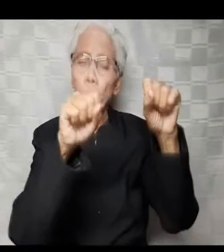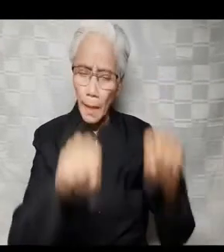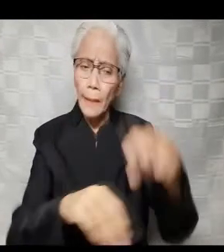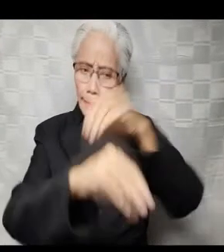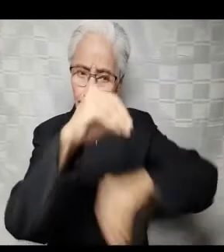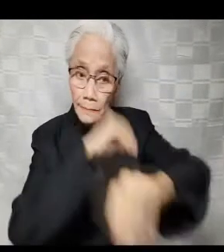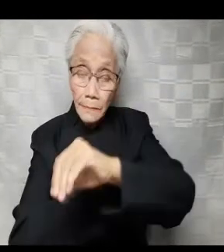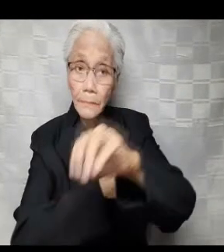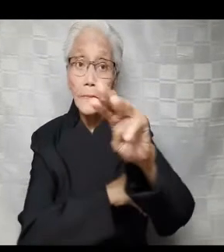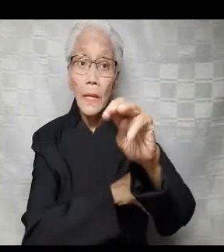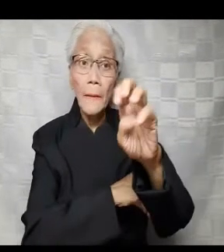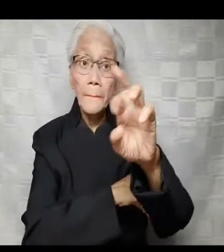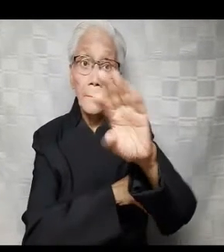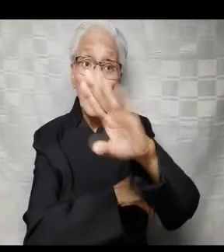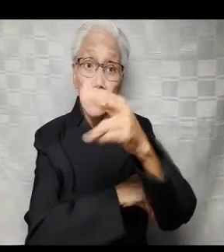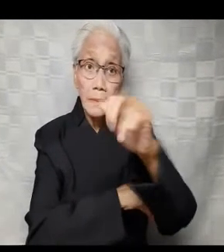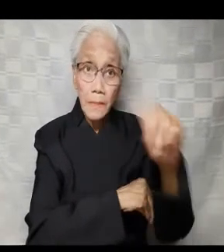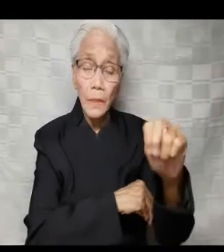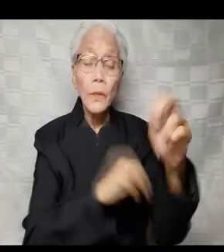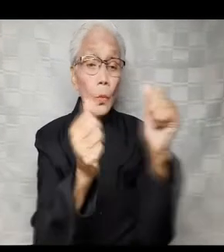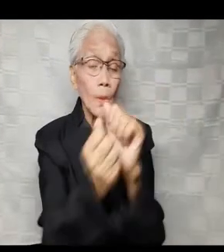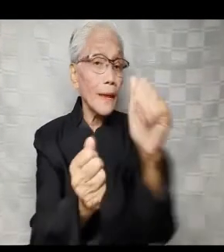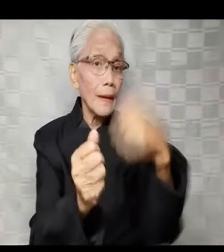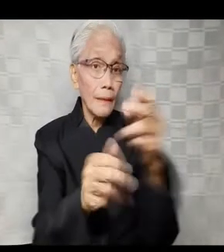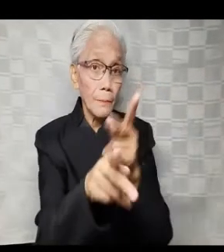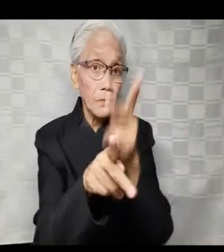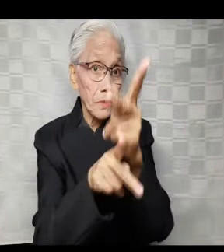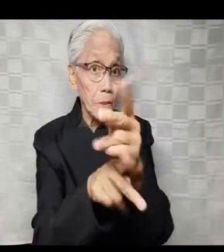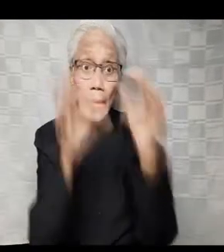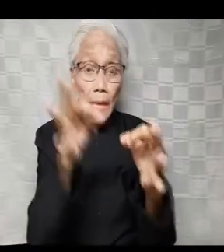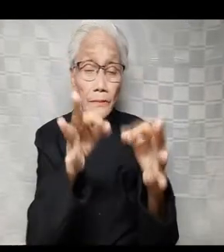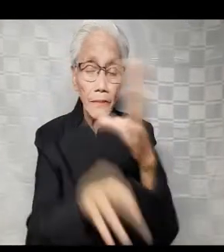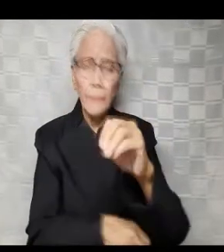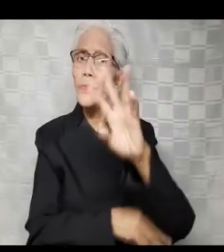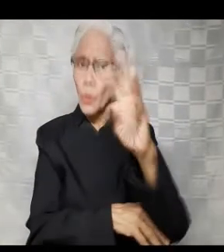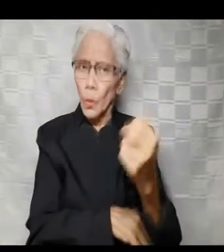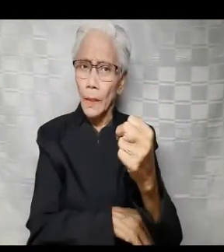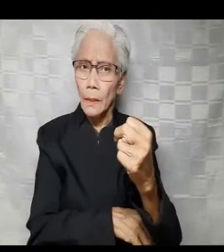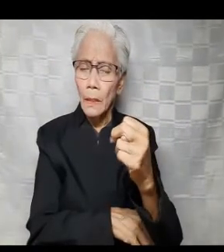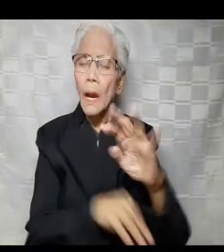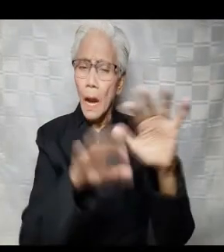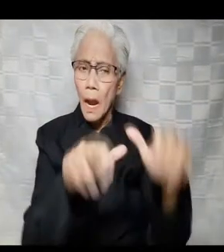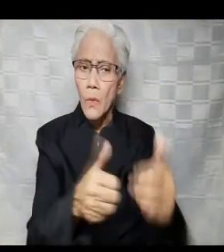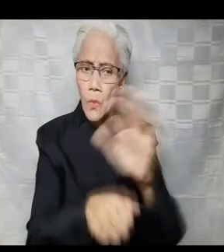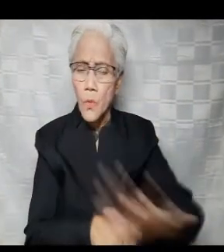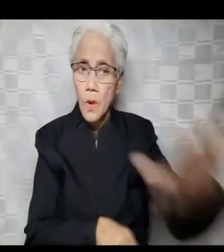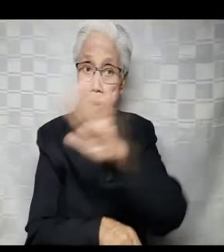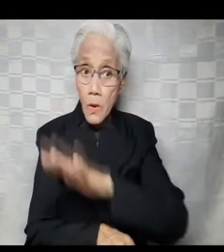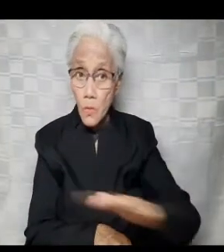we can substitute the word merchant with any other profession, if and when our